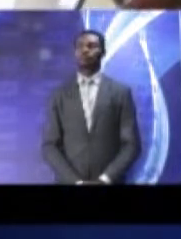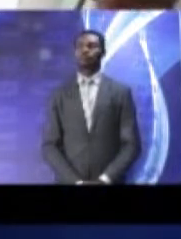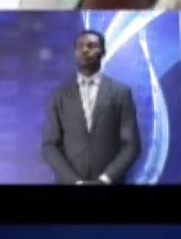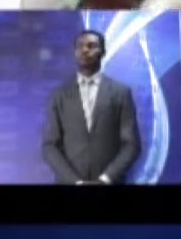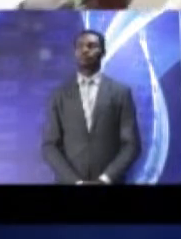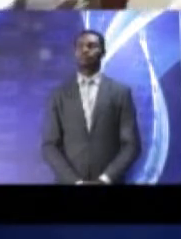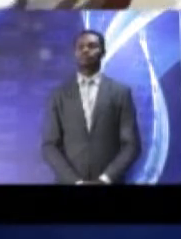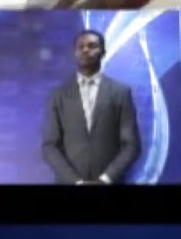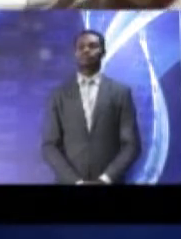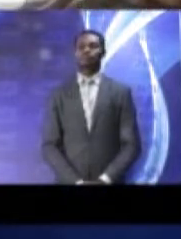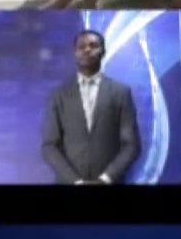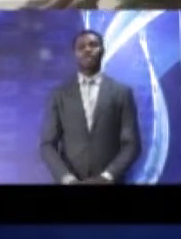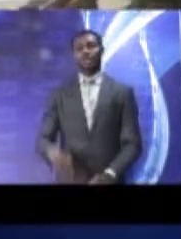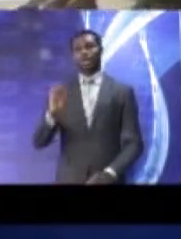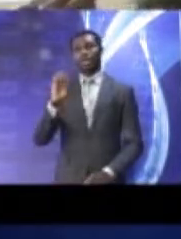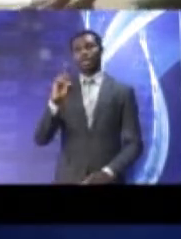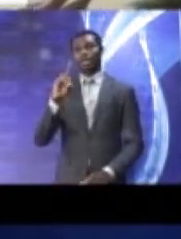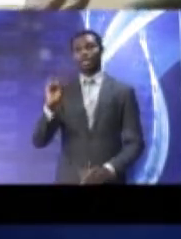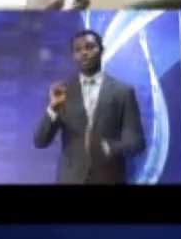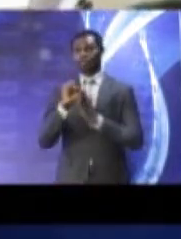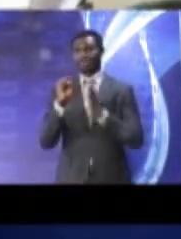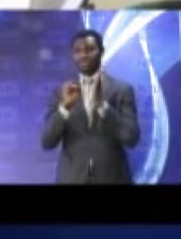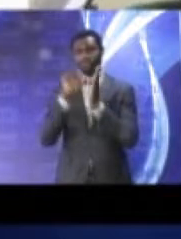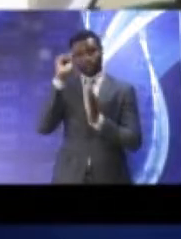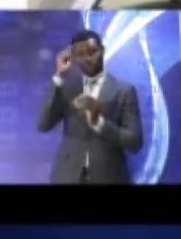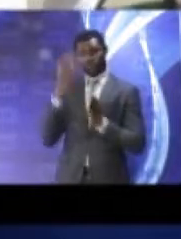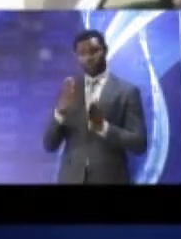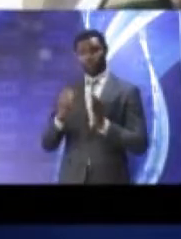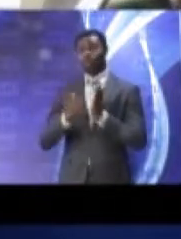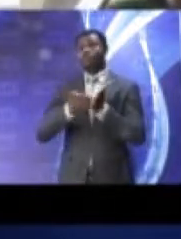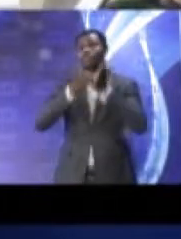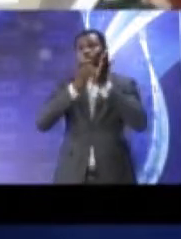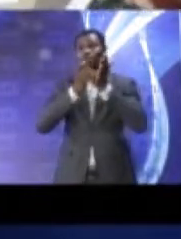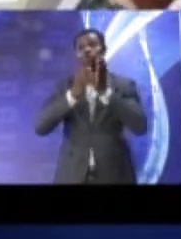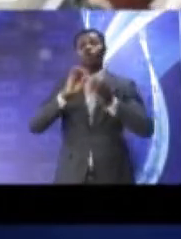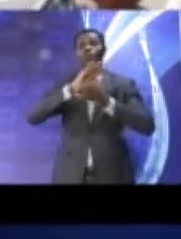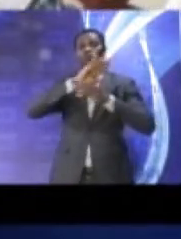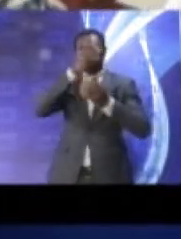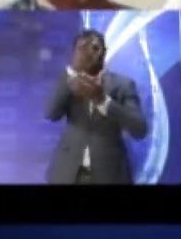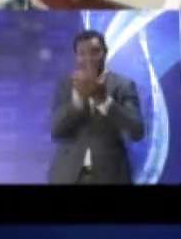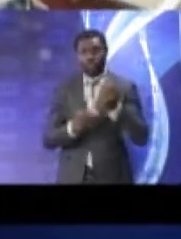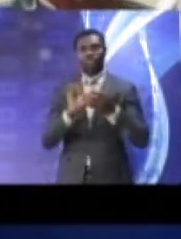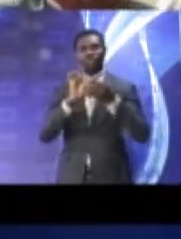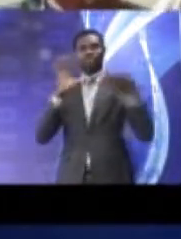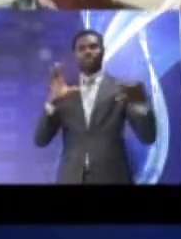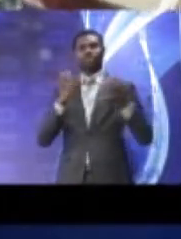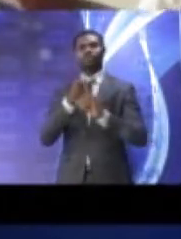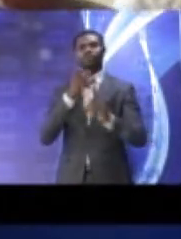Edo State Governor and his deputy Philip Shaibu resigned from All Progressives Congress.